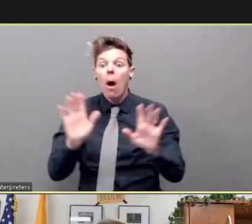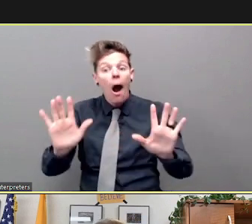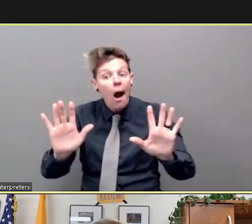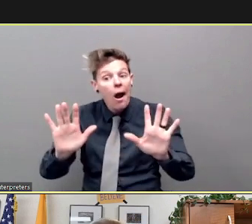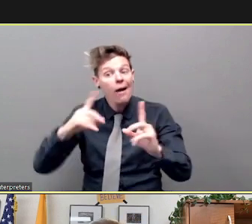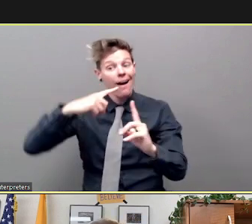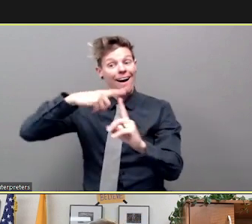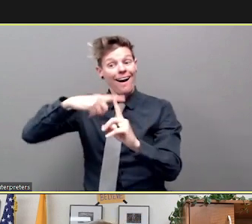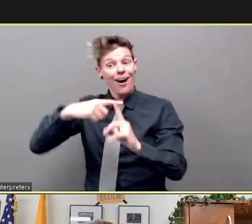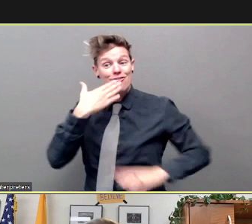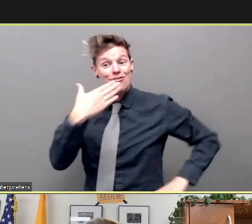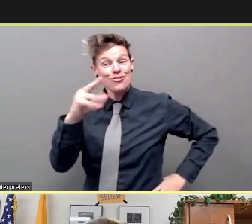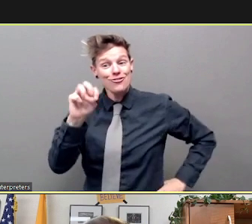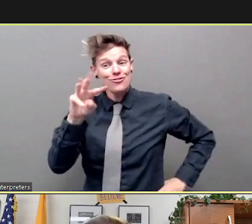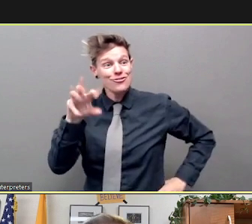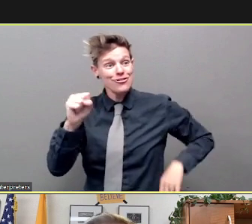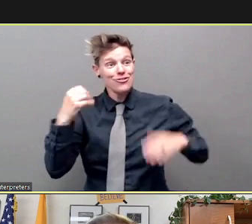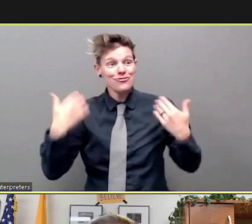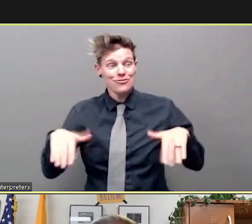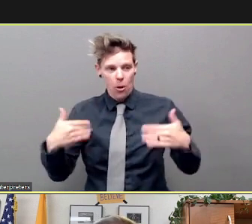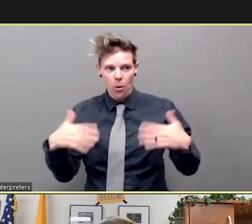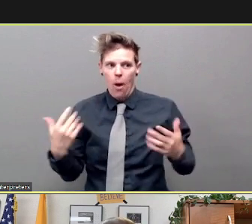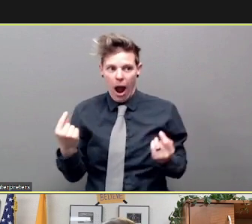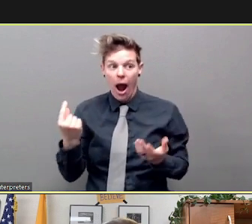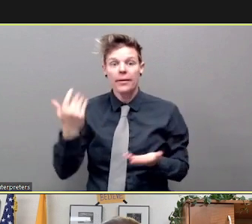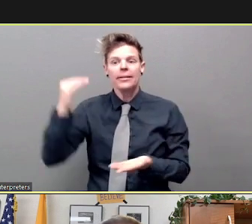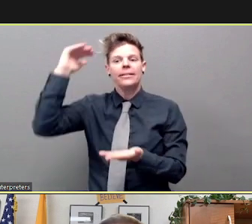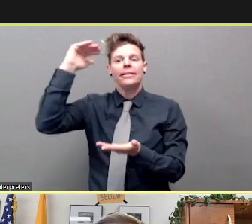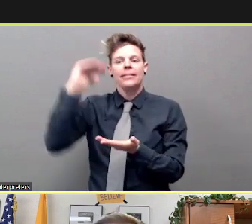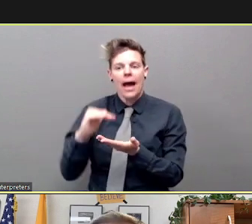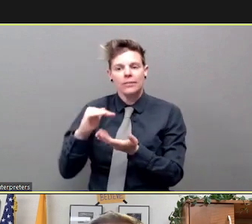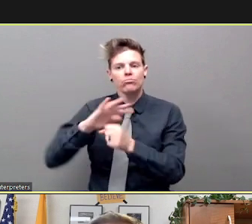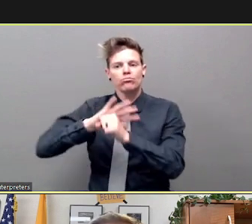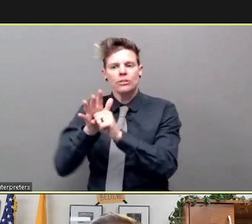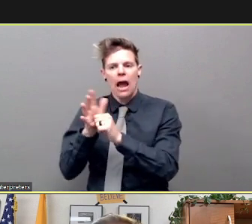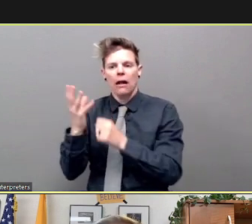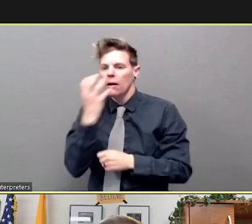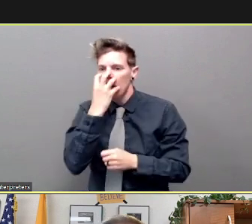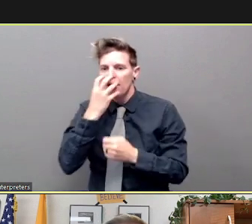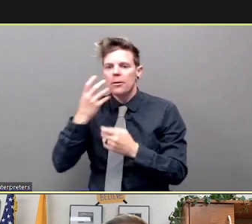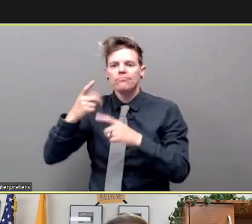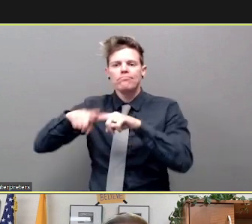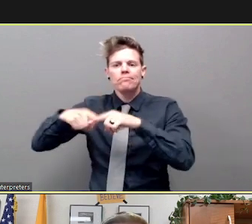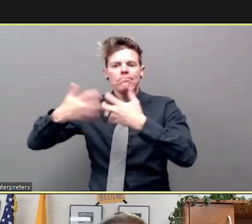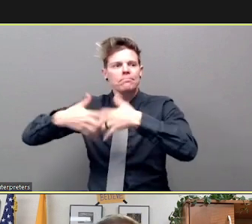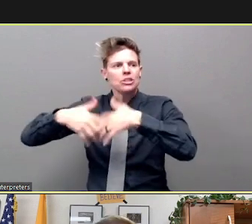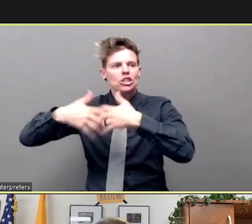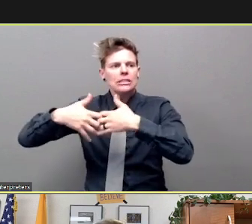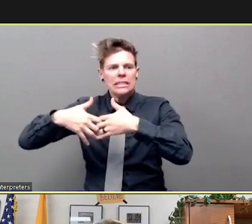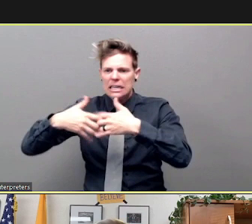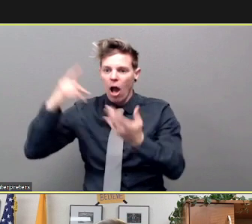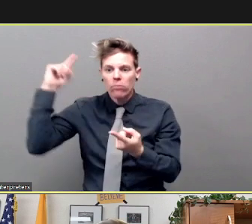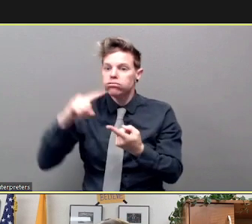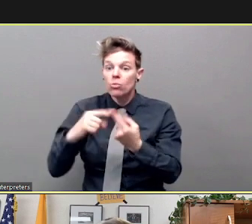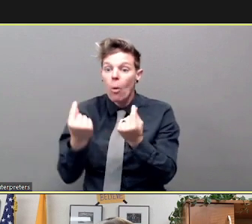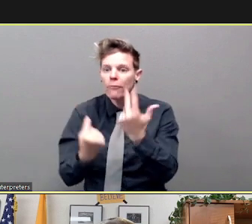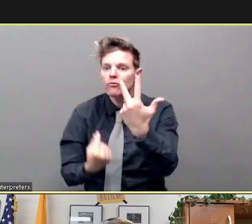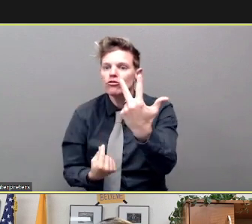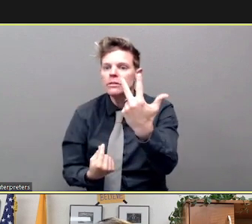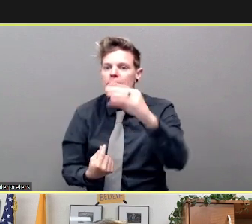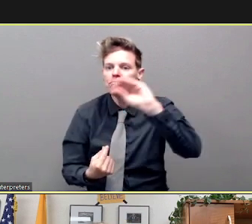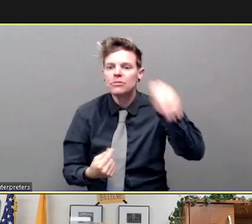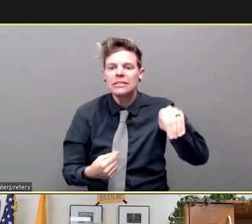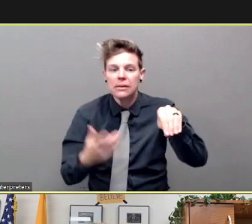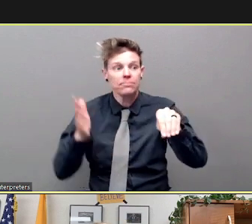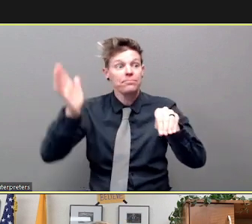on ventilators, about 3% right now. And those of you who remember the beginning of the pandemic where that number was higher than 20%,